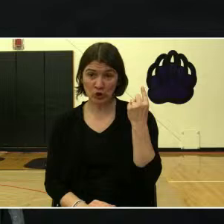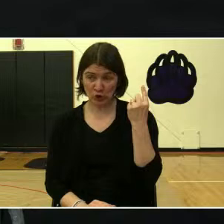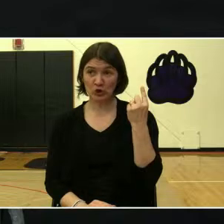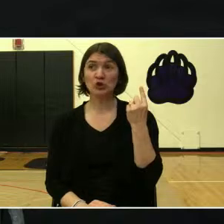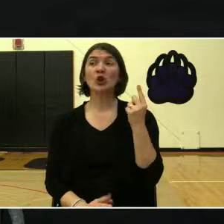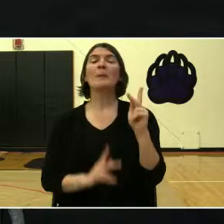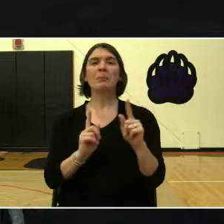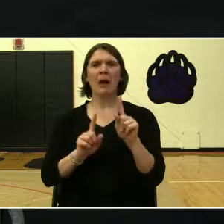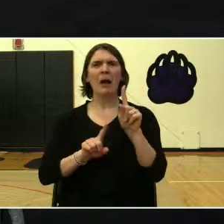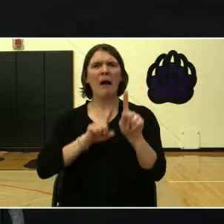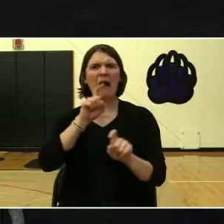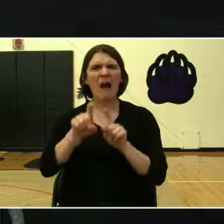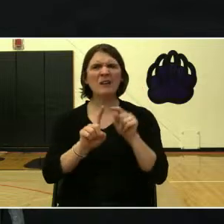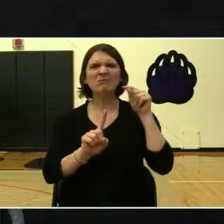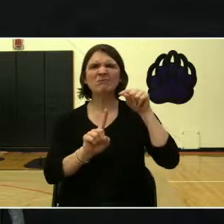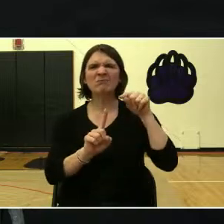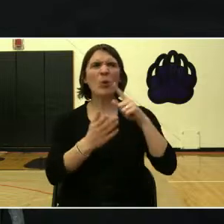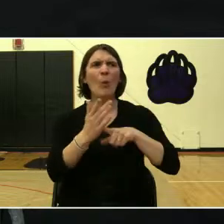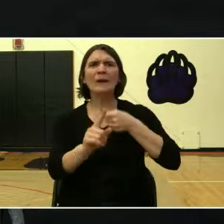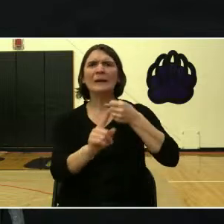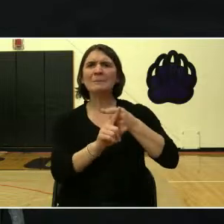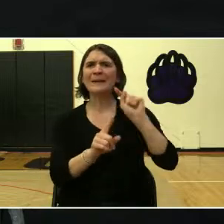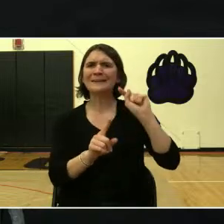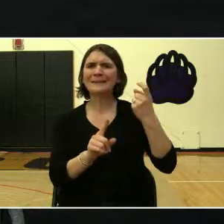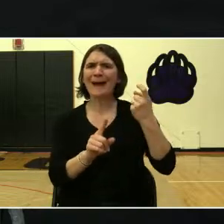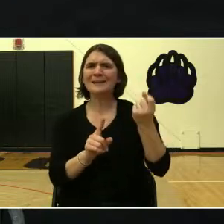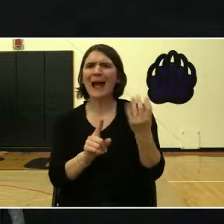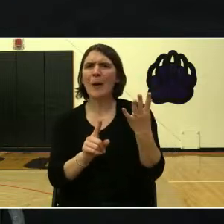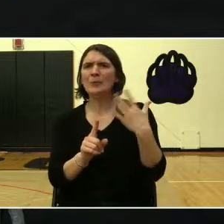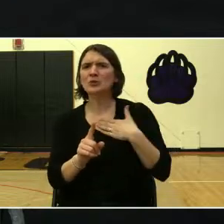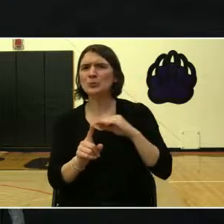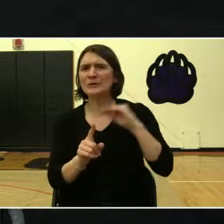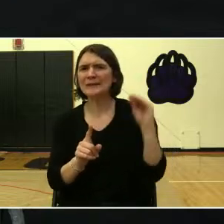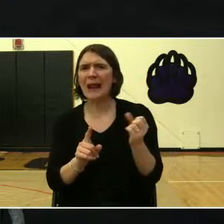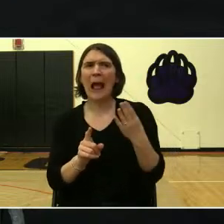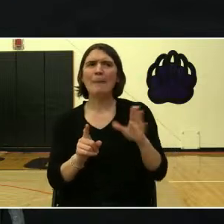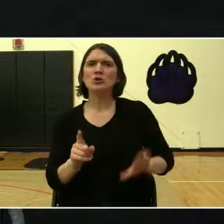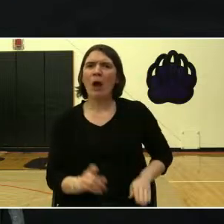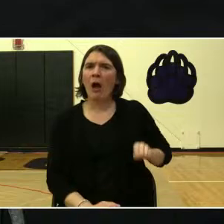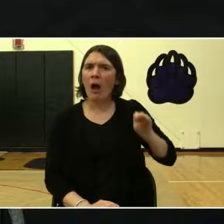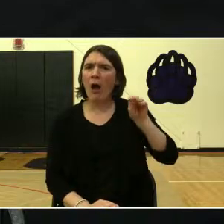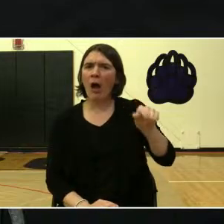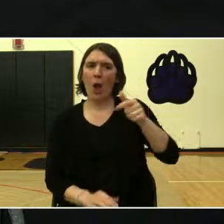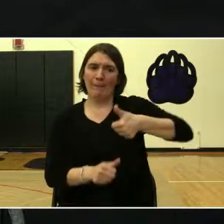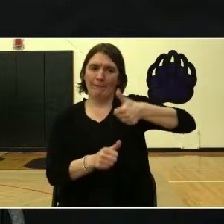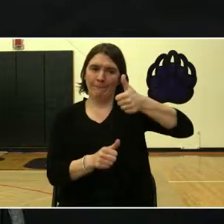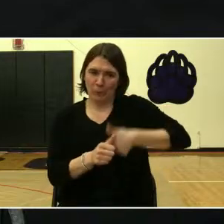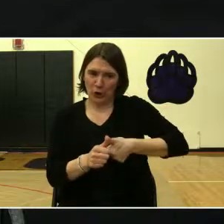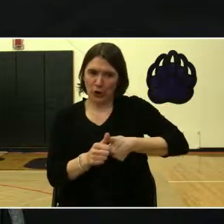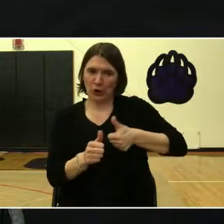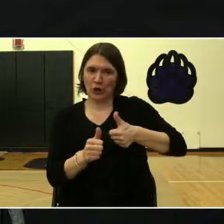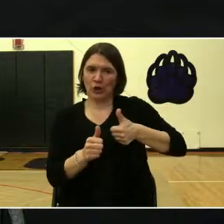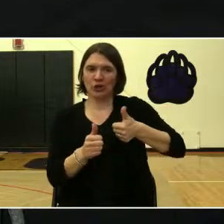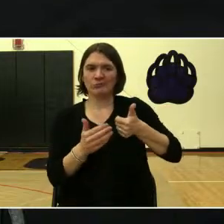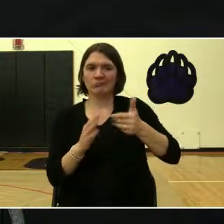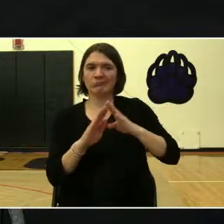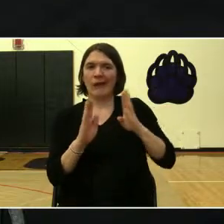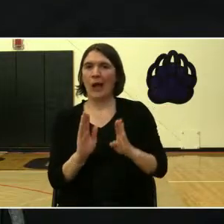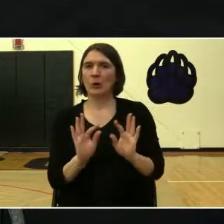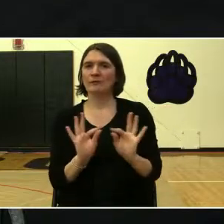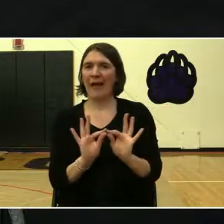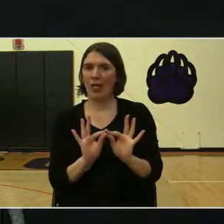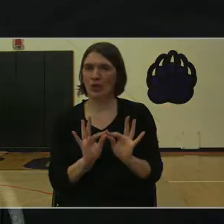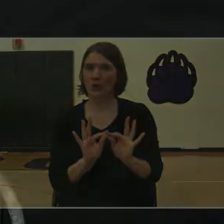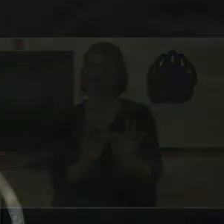inquiries were made about the impact on the tax rate uh from any given uh uh